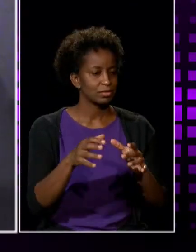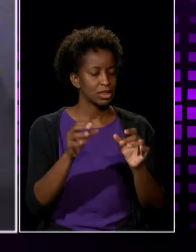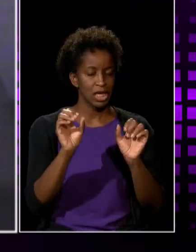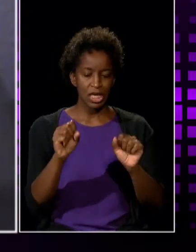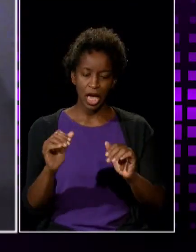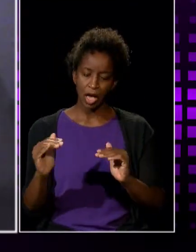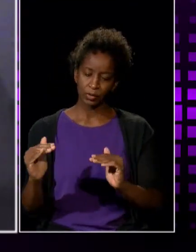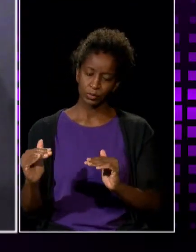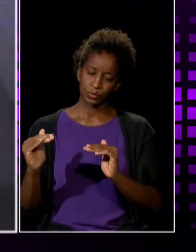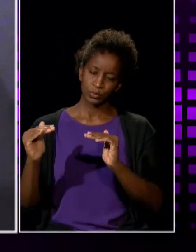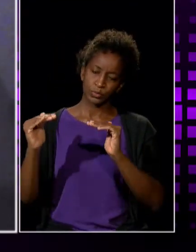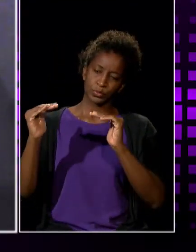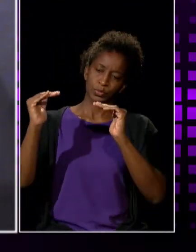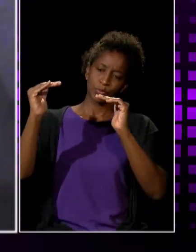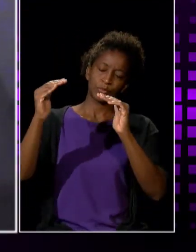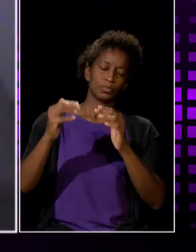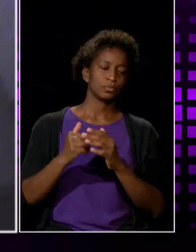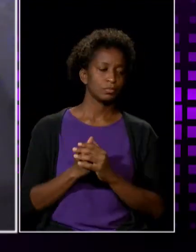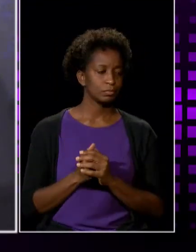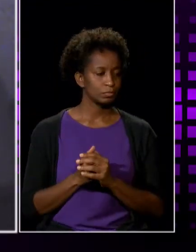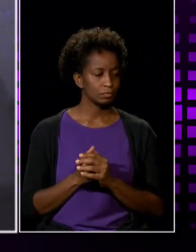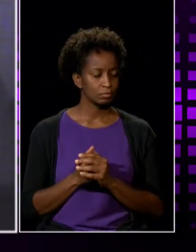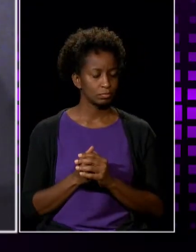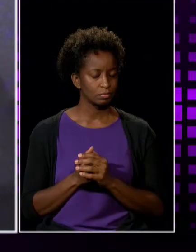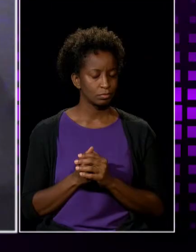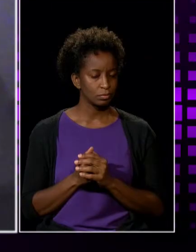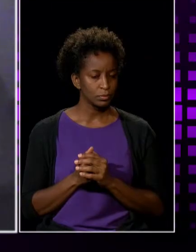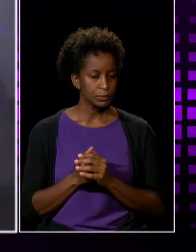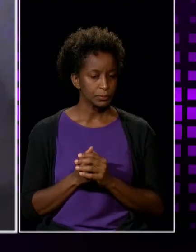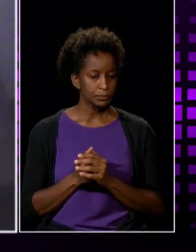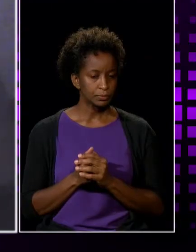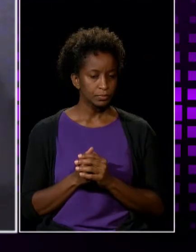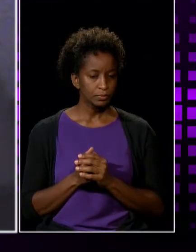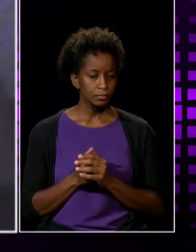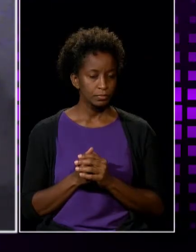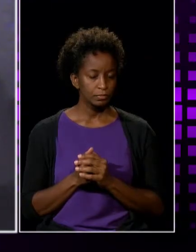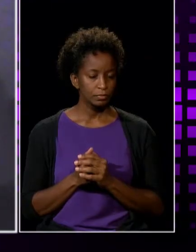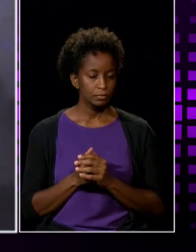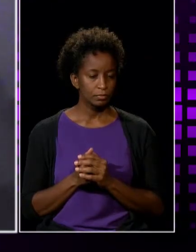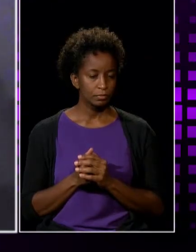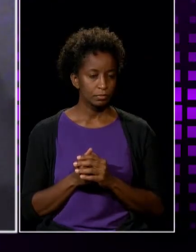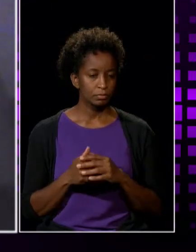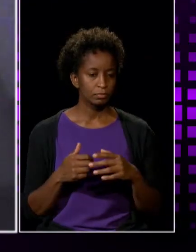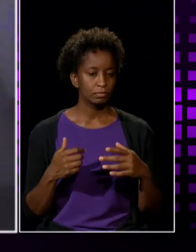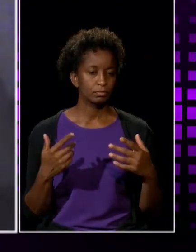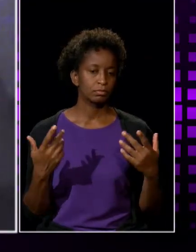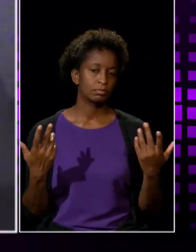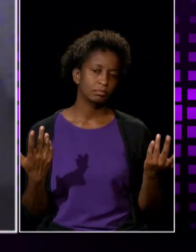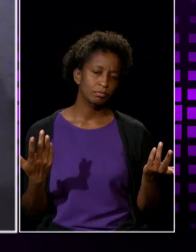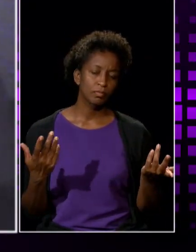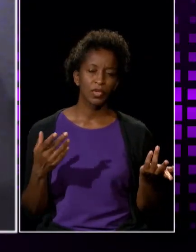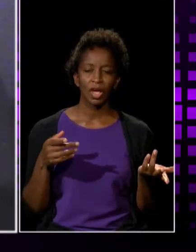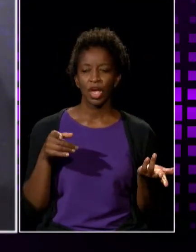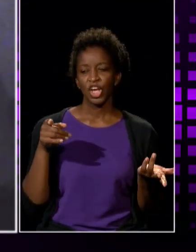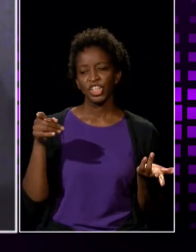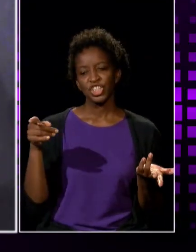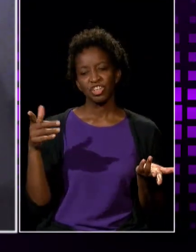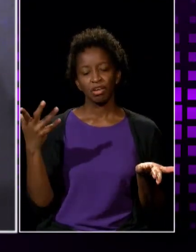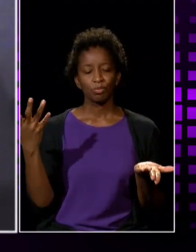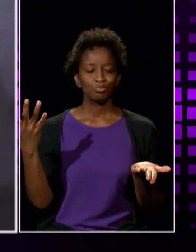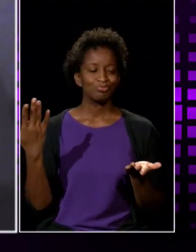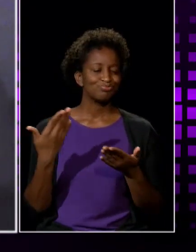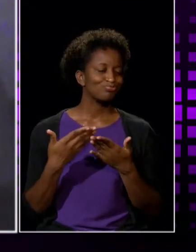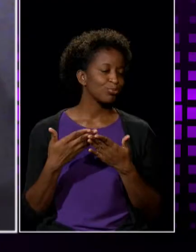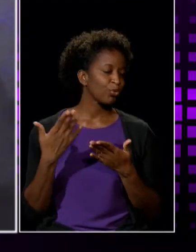as this. It's not anybody who comes from a certain economic background or a certain